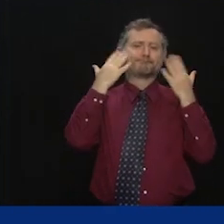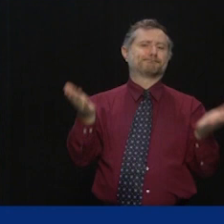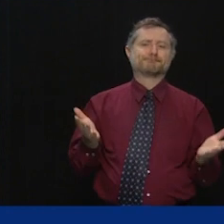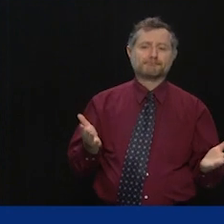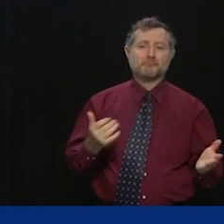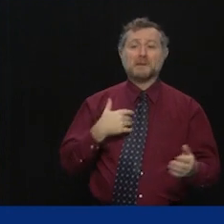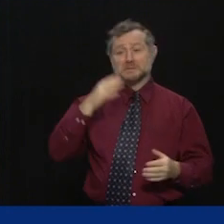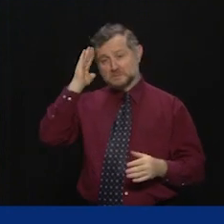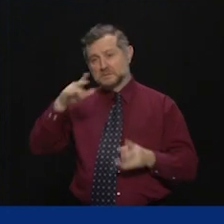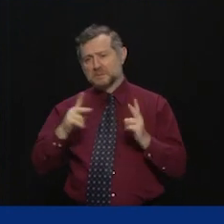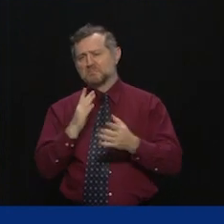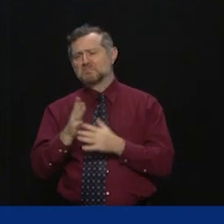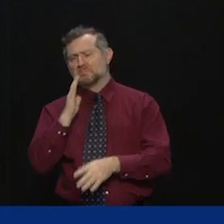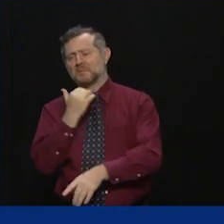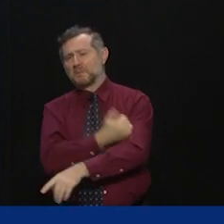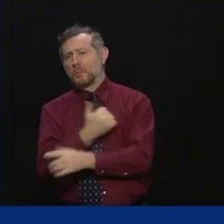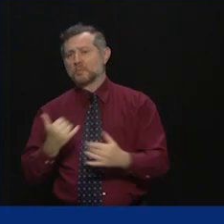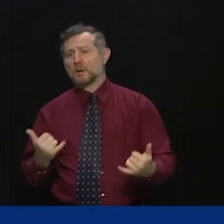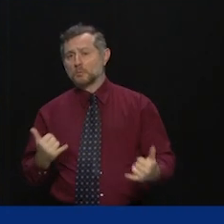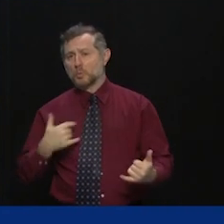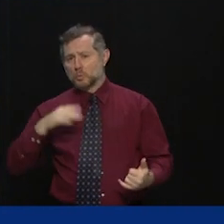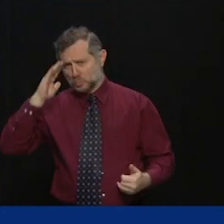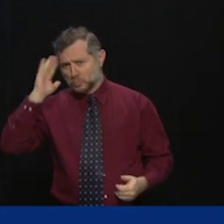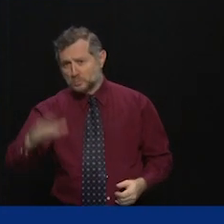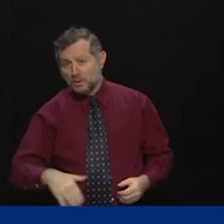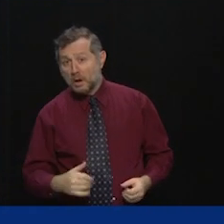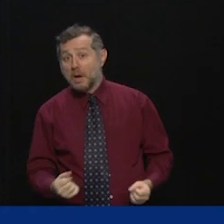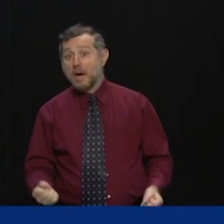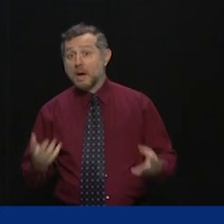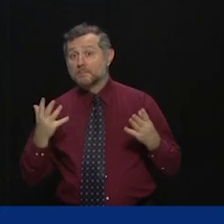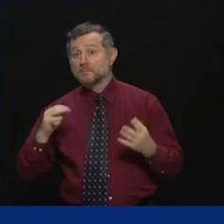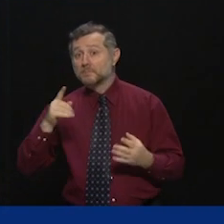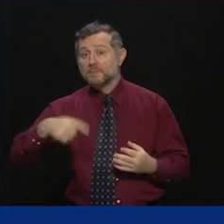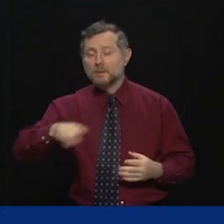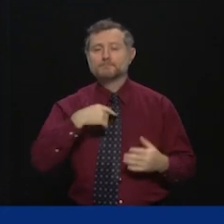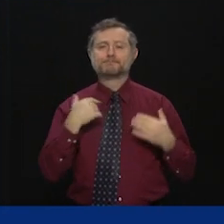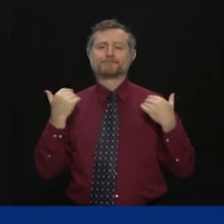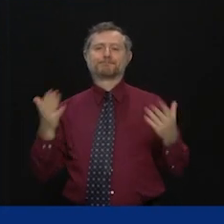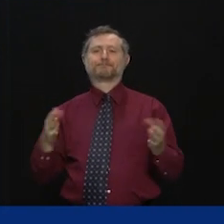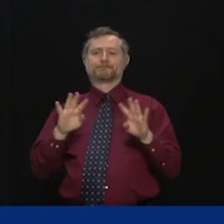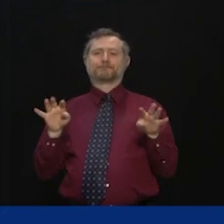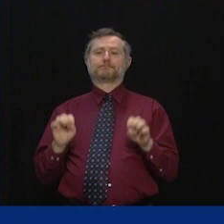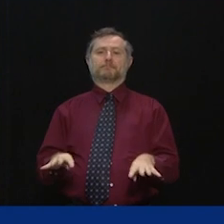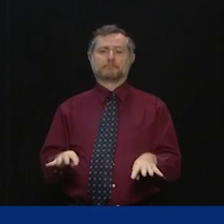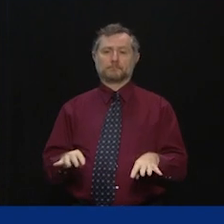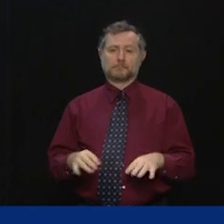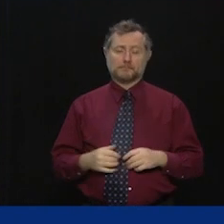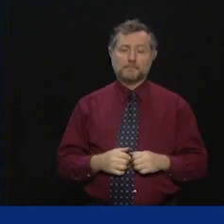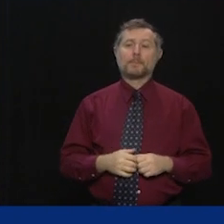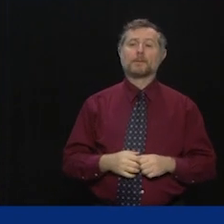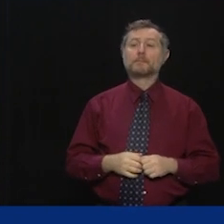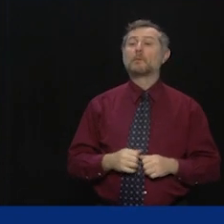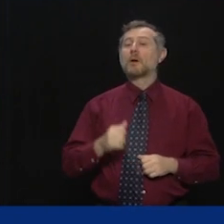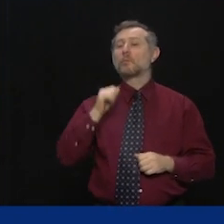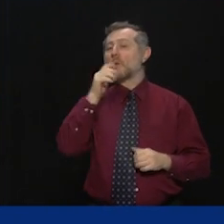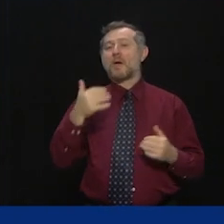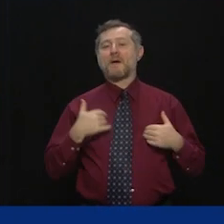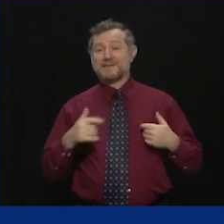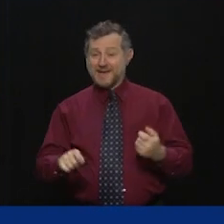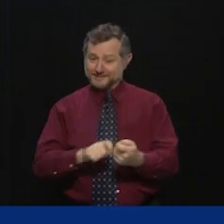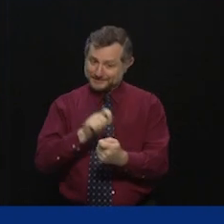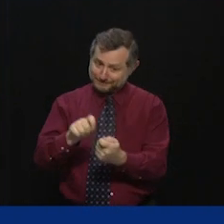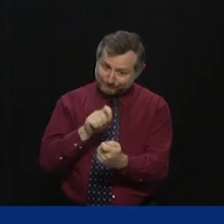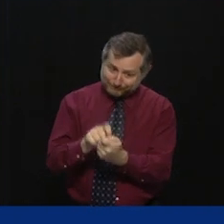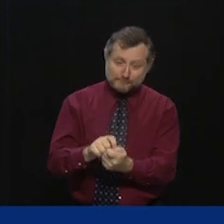I've already heard that from practitioners and hospitals who've told me there's been an increase in the number of people getting vaccinated. So I don't have those numbers right now to know